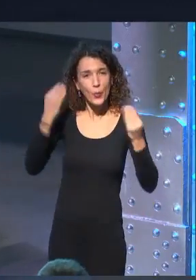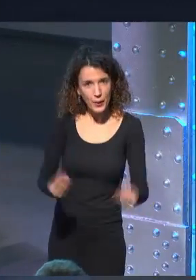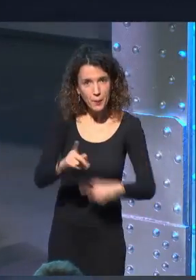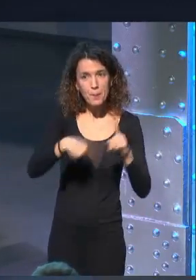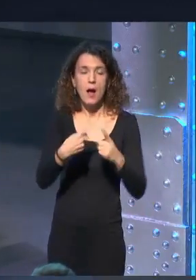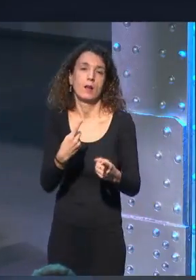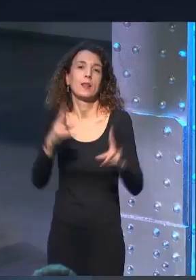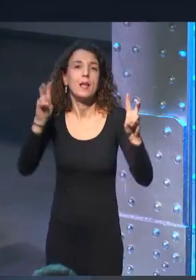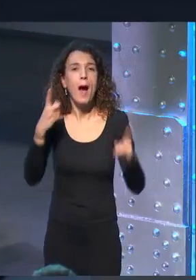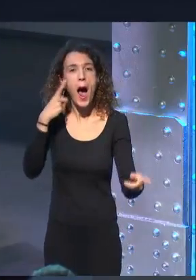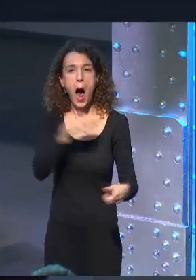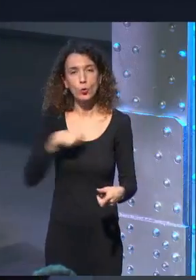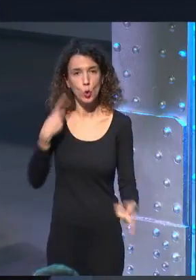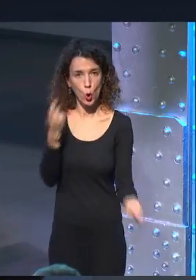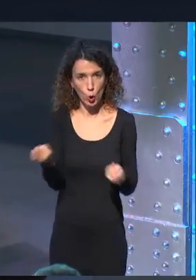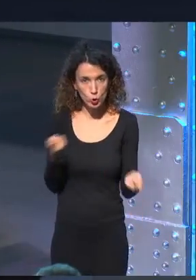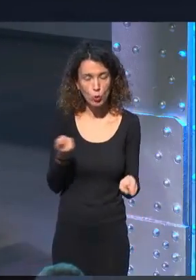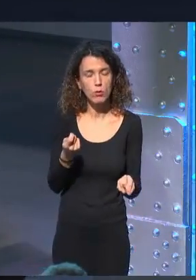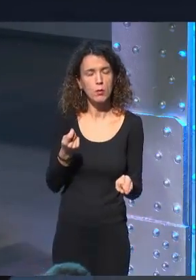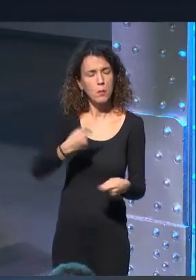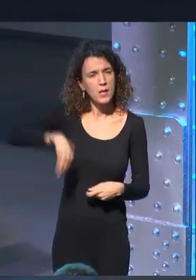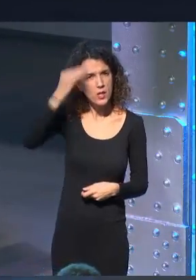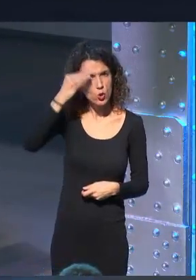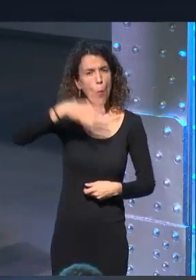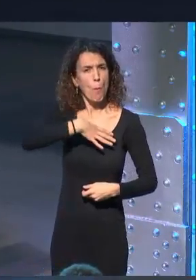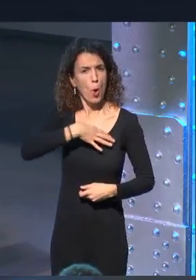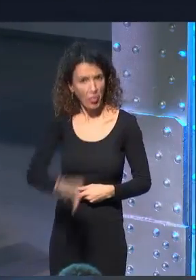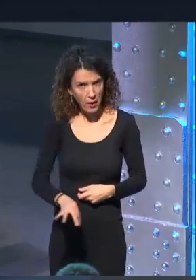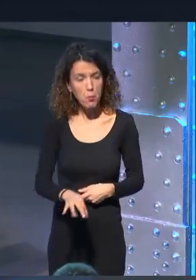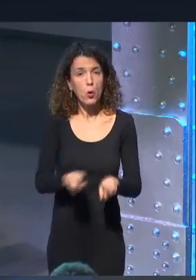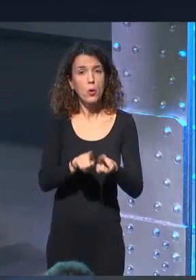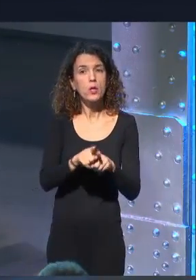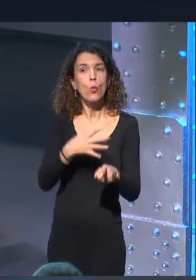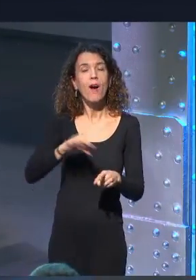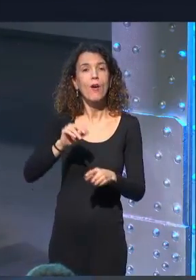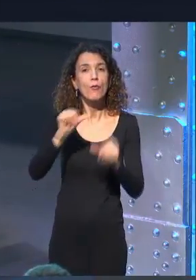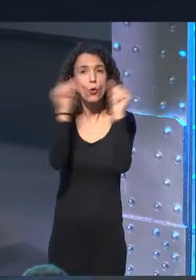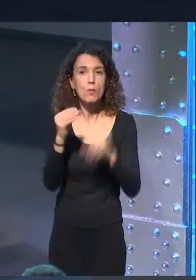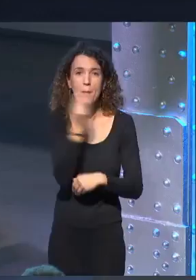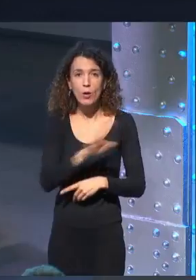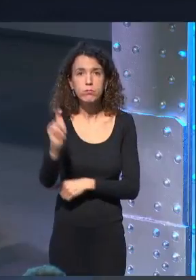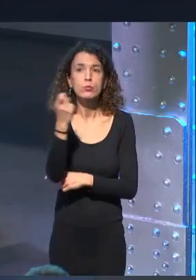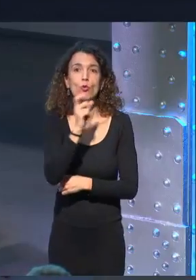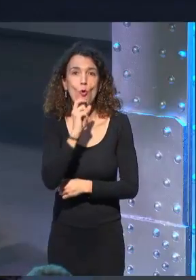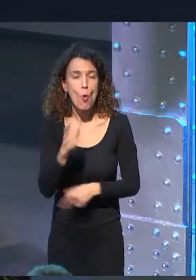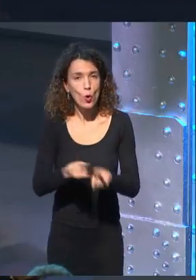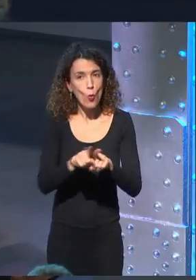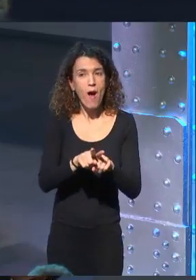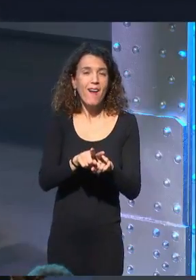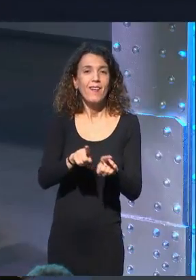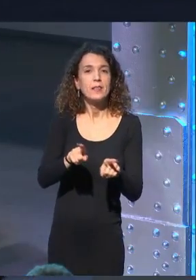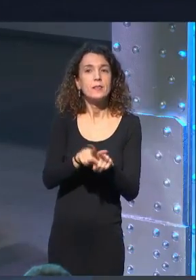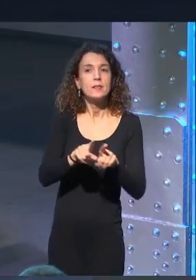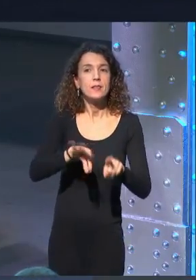to come, and we must educate them in values and aspects like self-control. I think that we can make it, and the best way of accomplishing